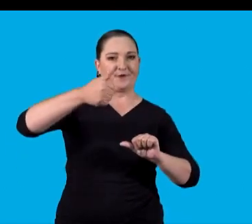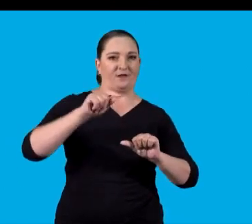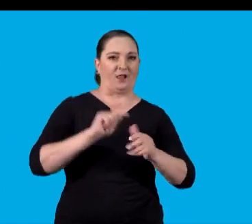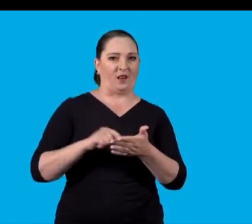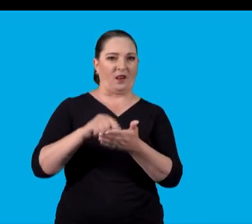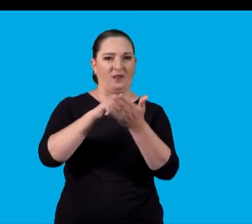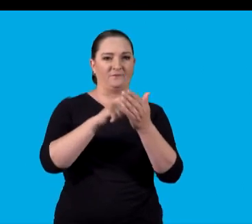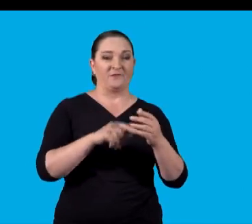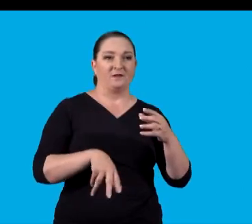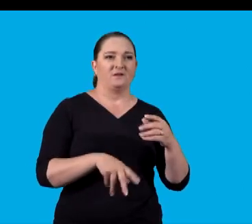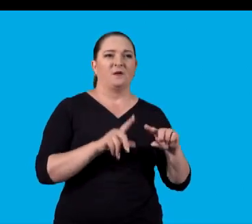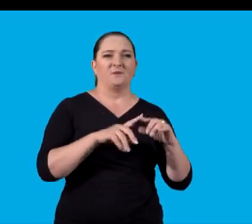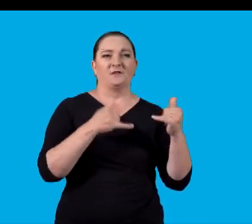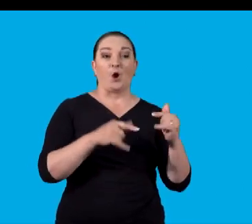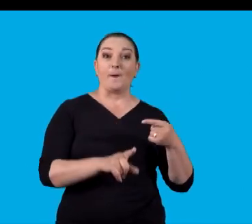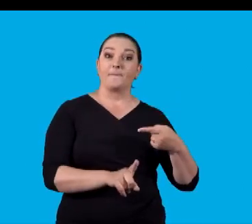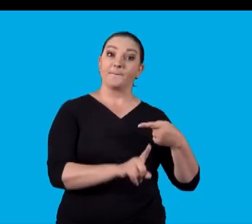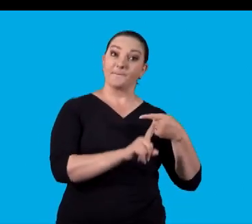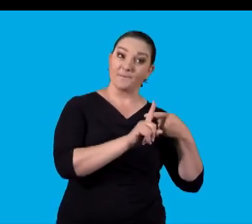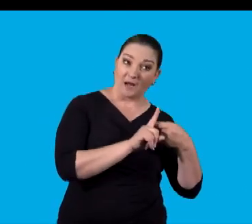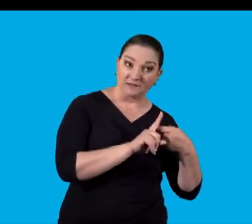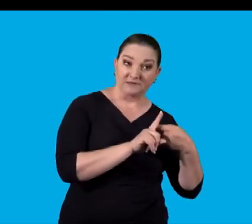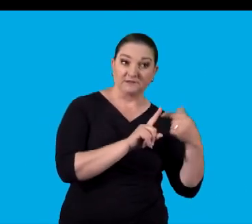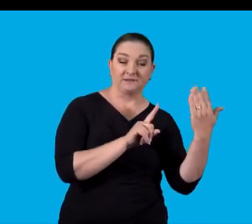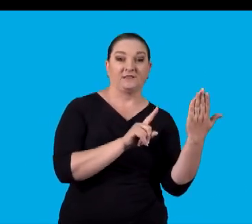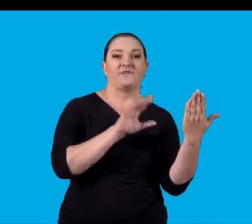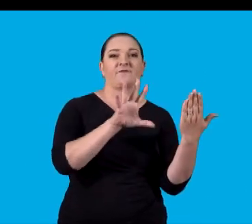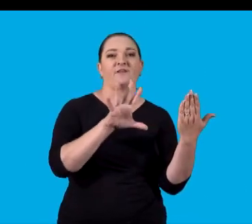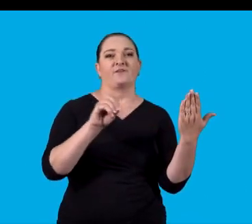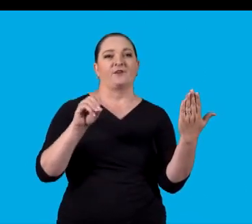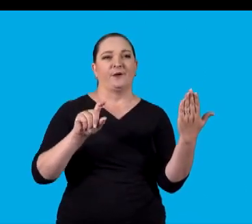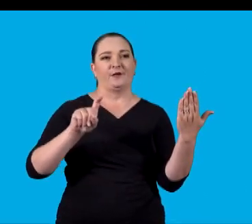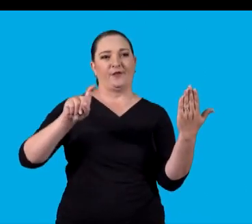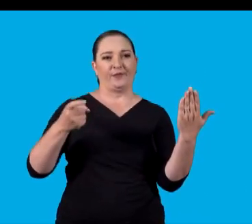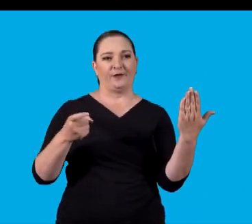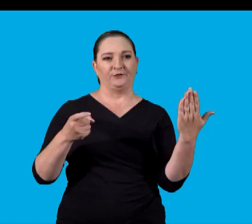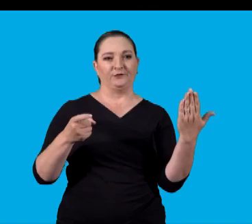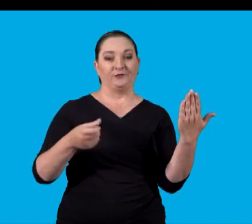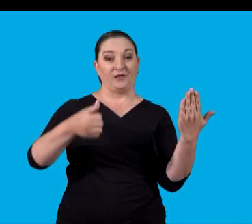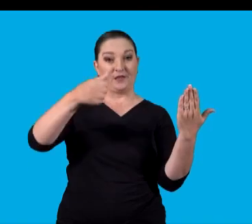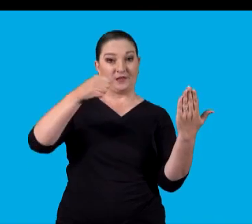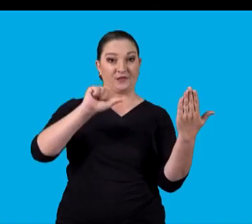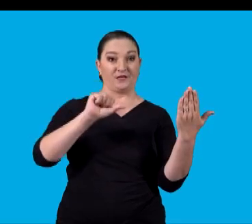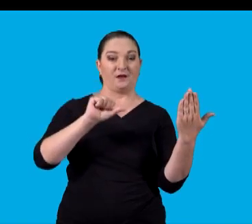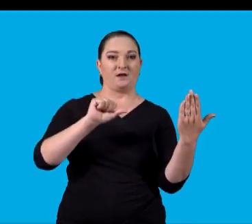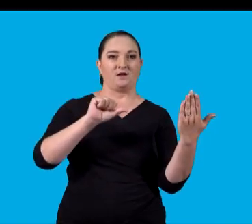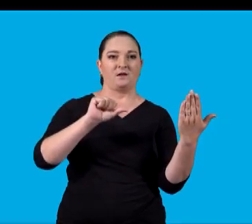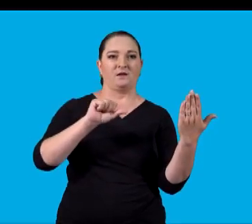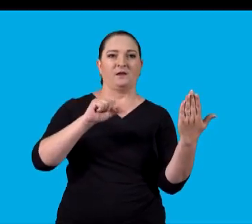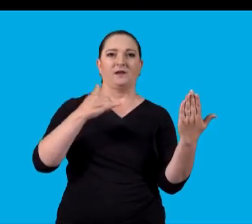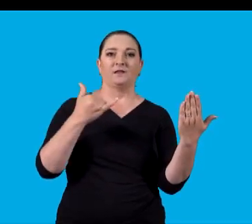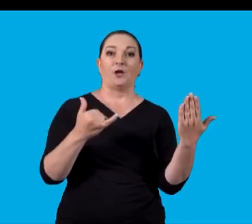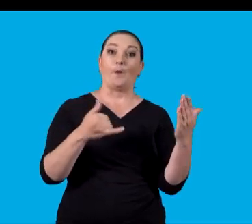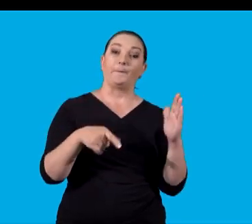shares, and then since I'm going up, I'm going to do opposite the sign. So I'm going to say plus 500,000, not minus, but plus